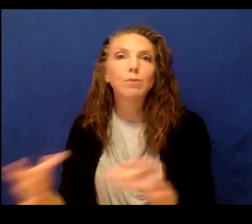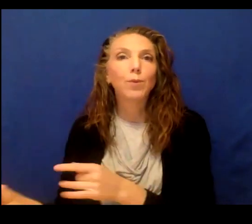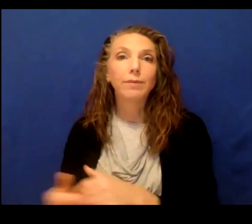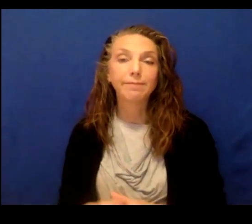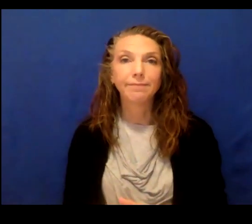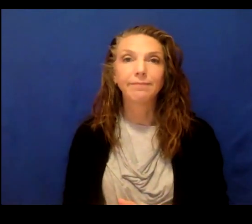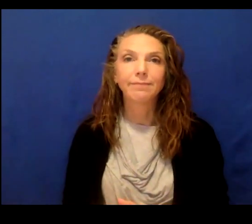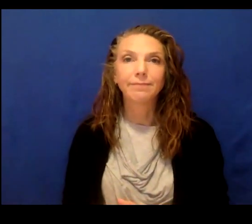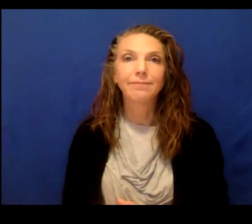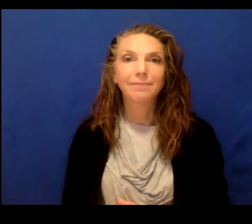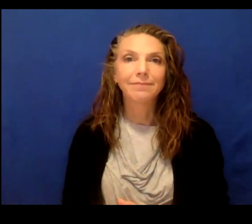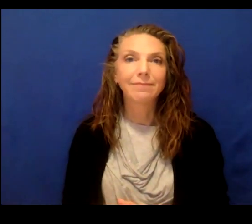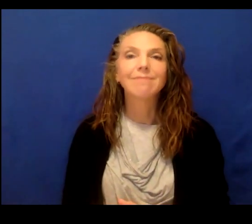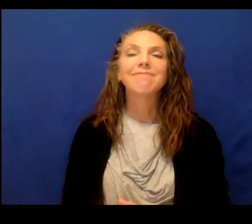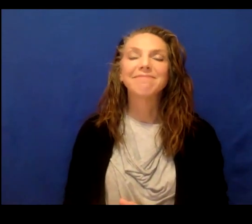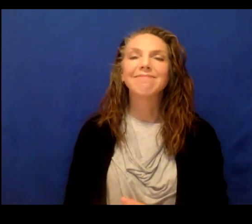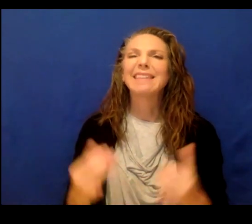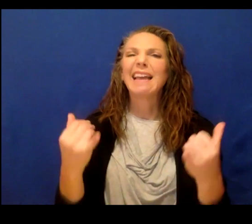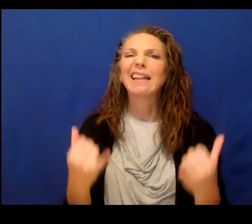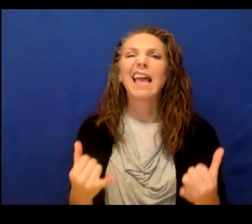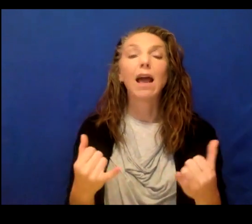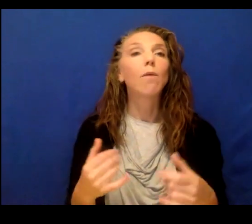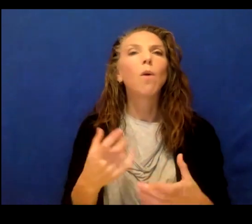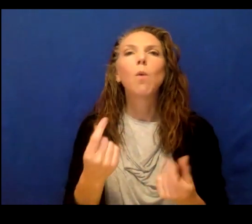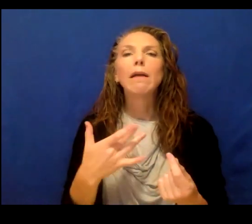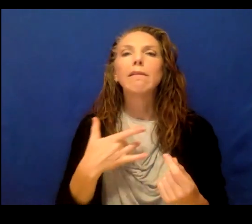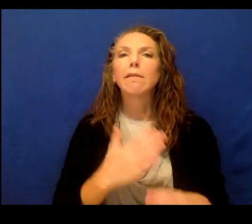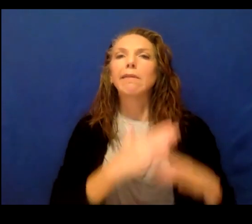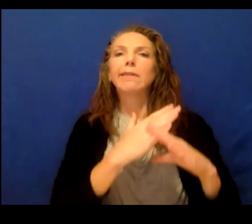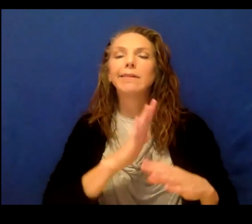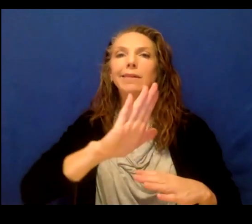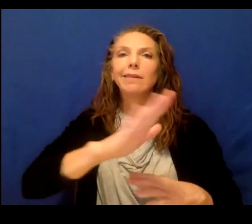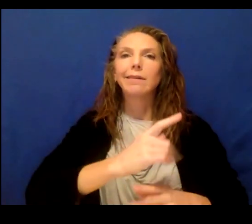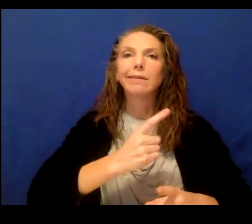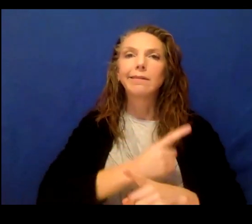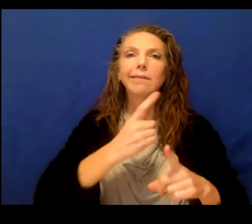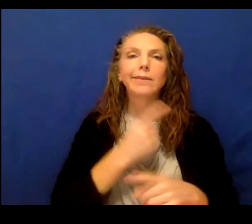And now think about what kind of things get in the way of your morning routine.